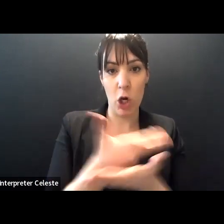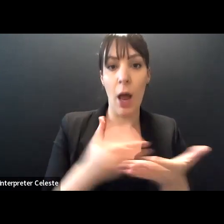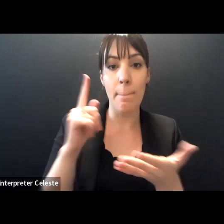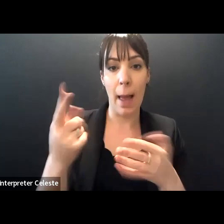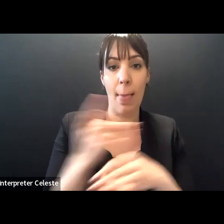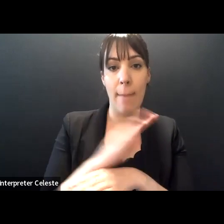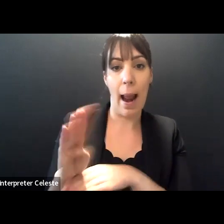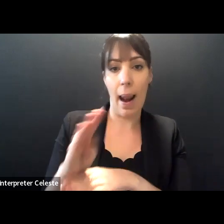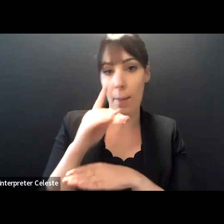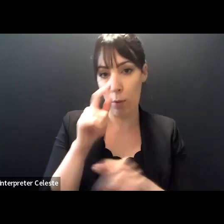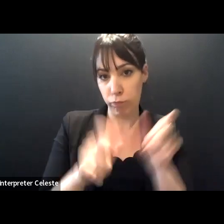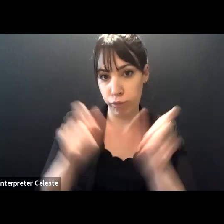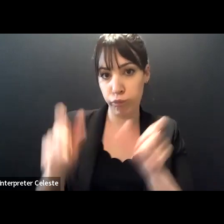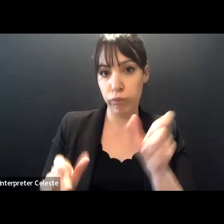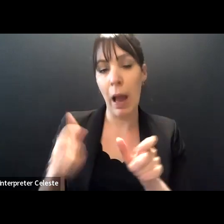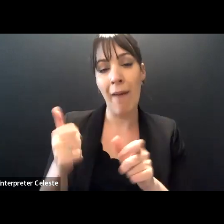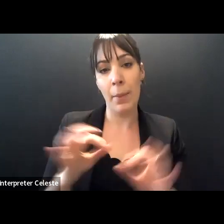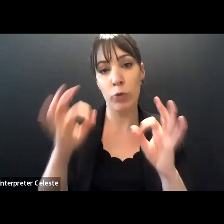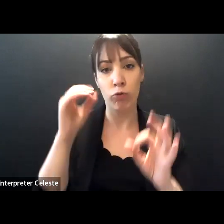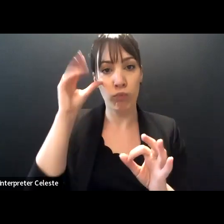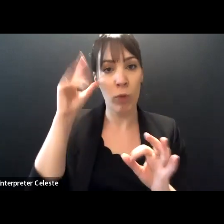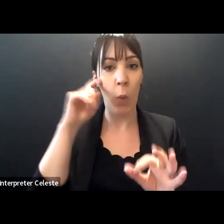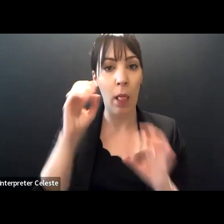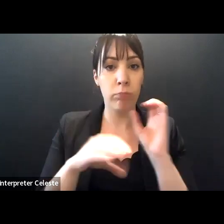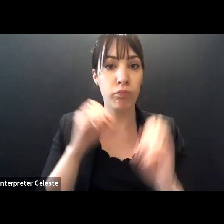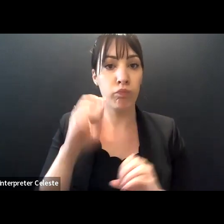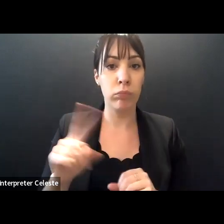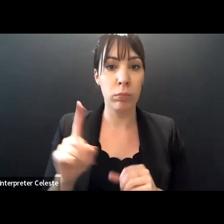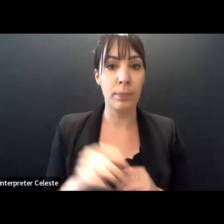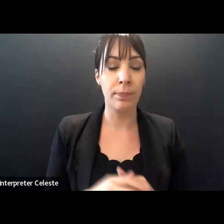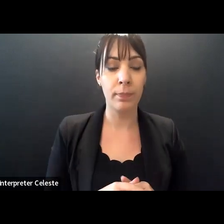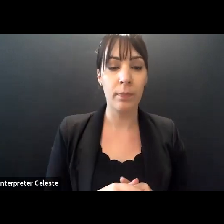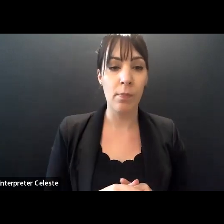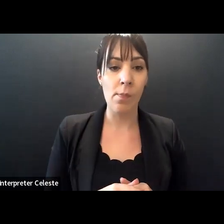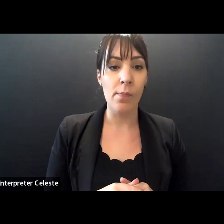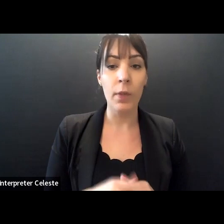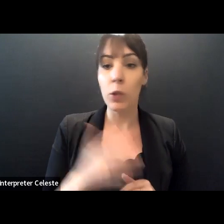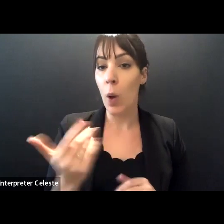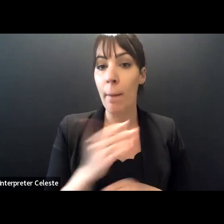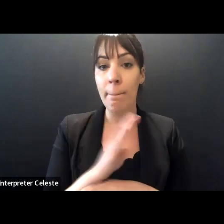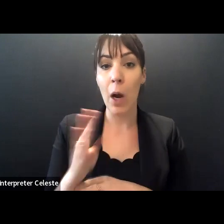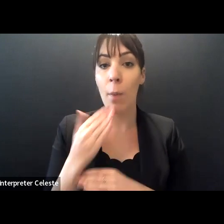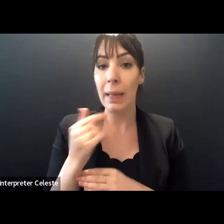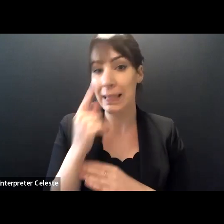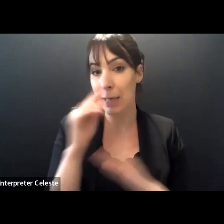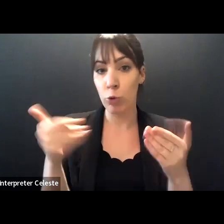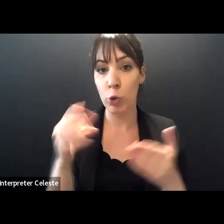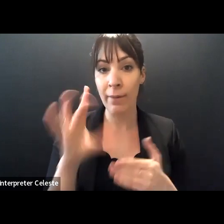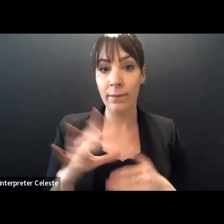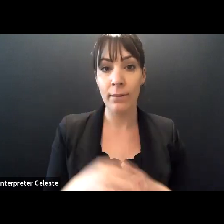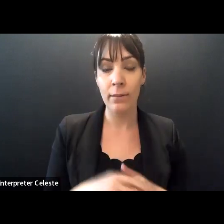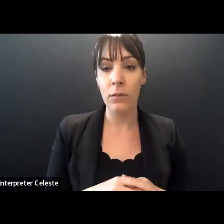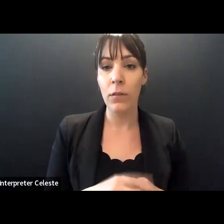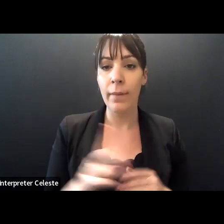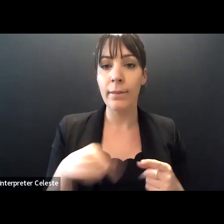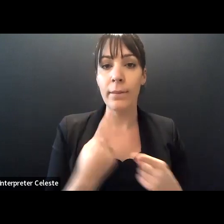are the true specialists in this space. So in that context, I would love our panel to introduce themselves. Let's start with